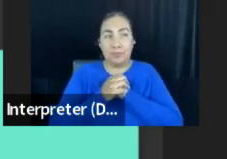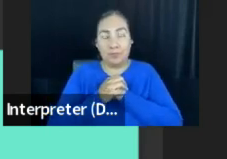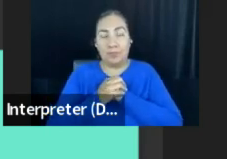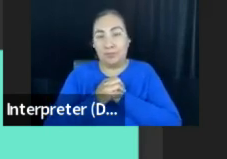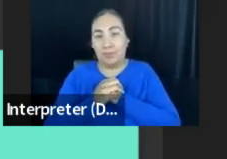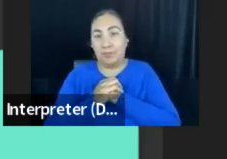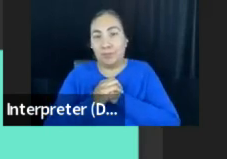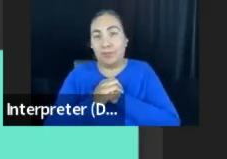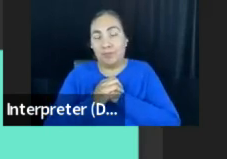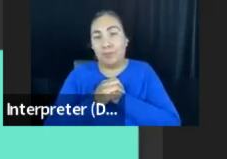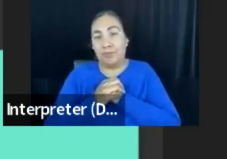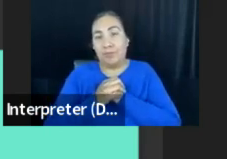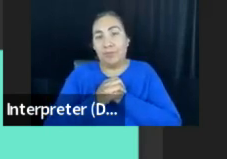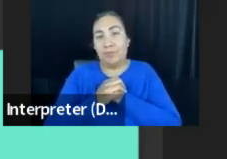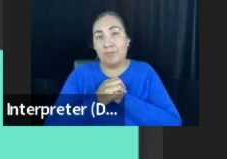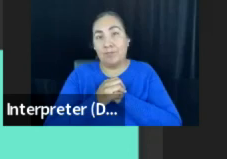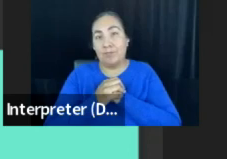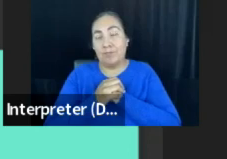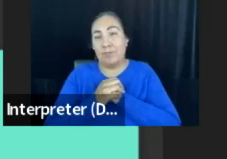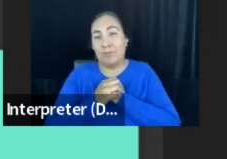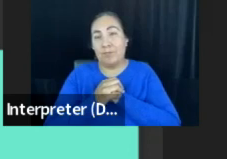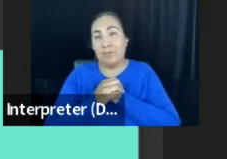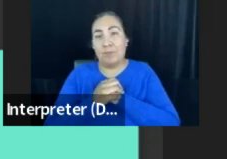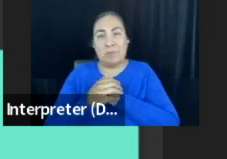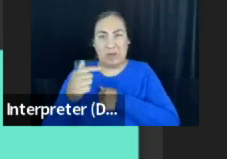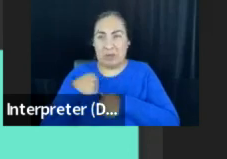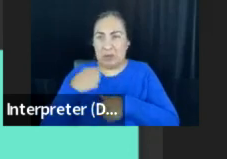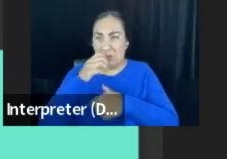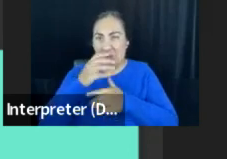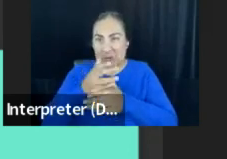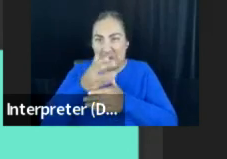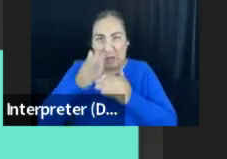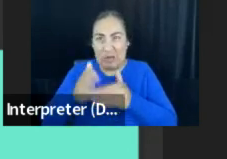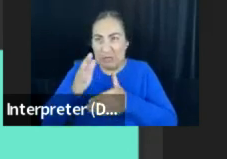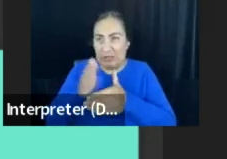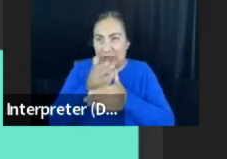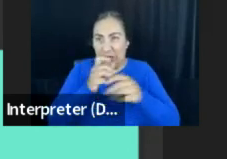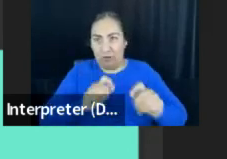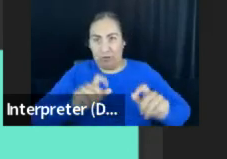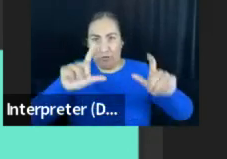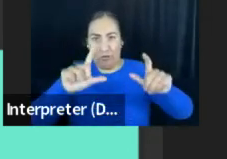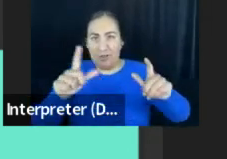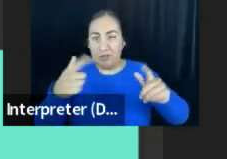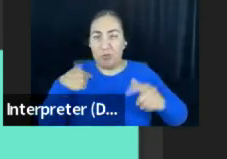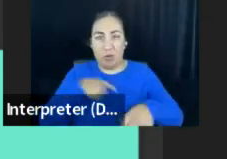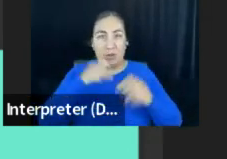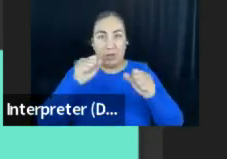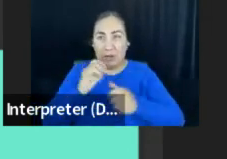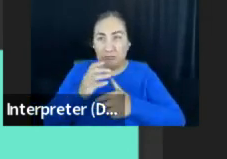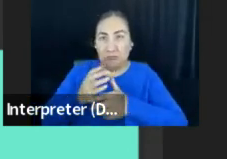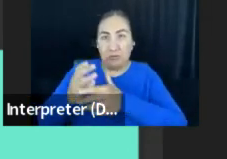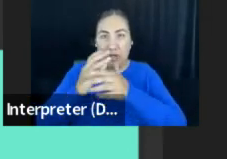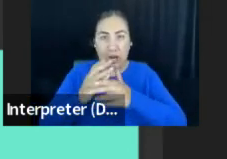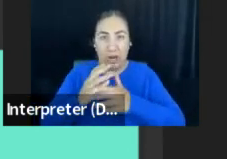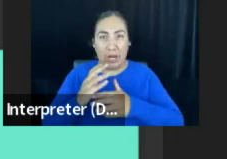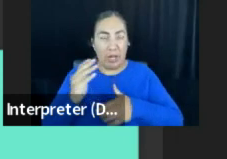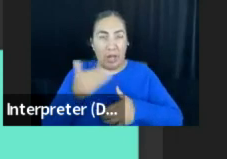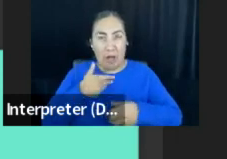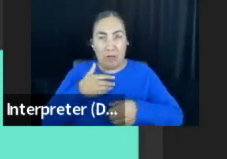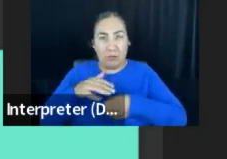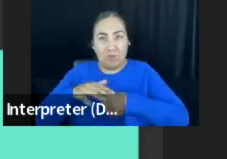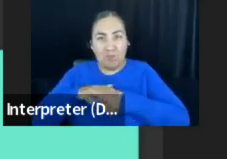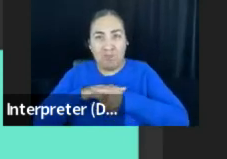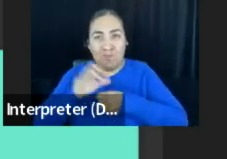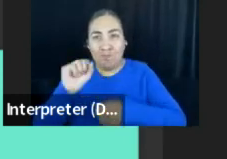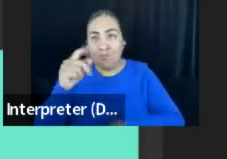And I'm gonna end this shared screen so we can all really share our space with each other for the last